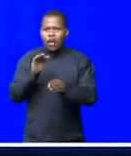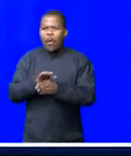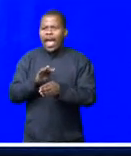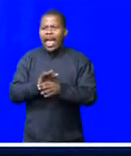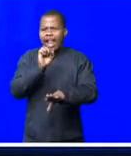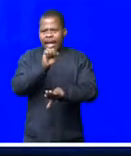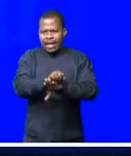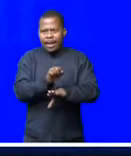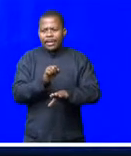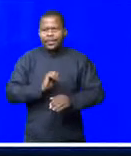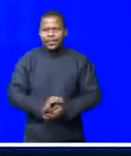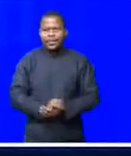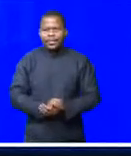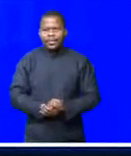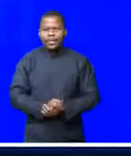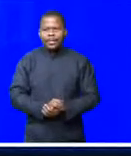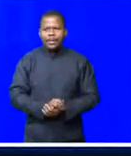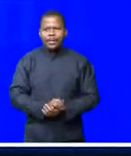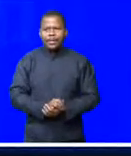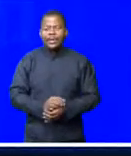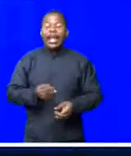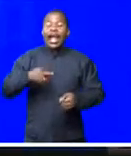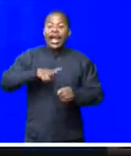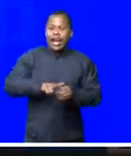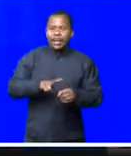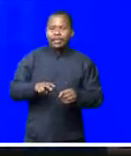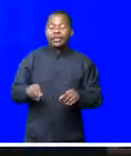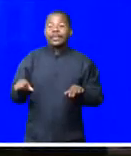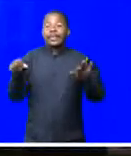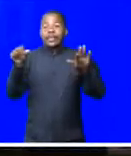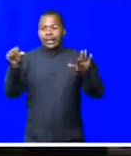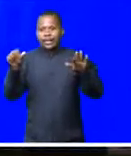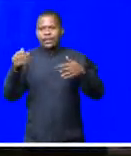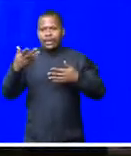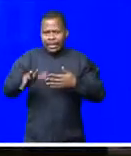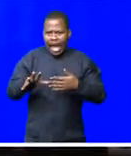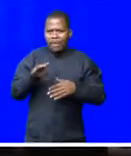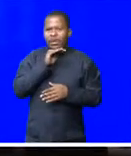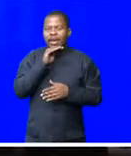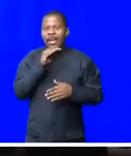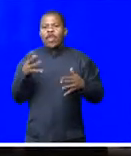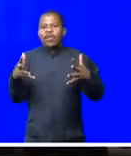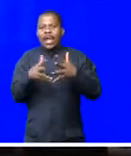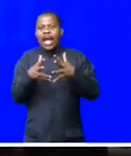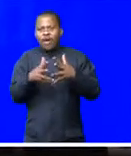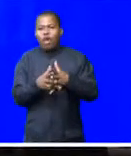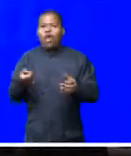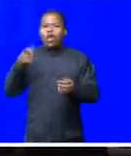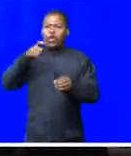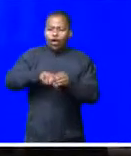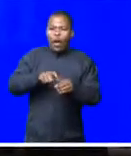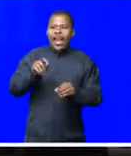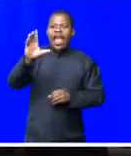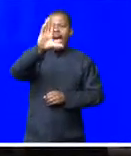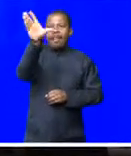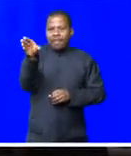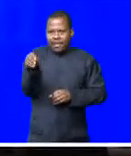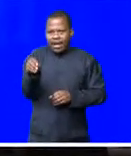innovating and transforming. Kwesithupha ukuthi lona mhlangano ubanjelwe even